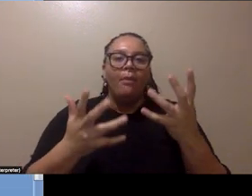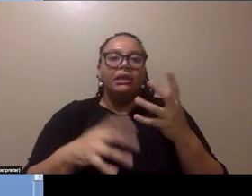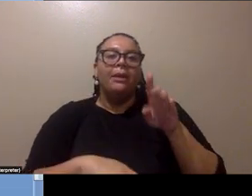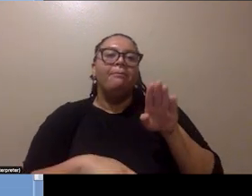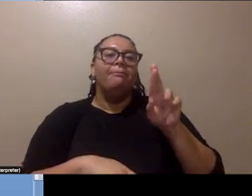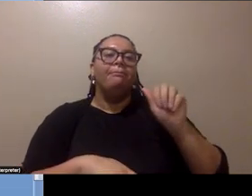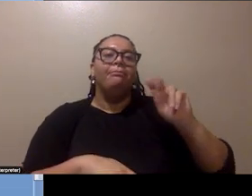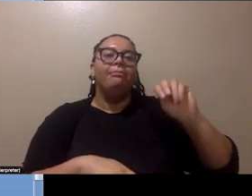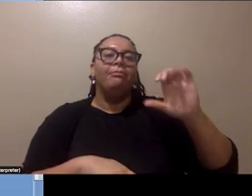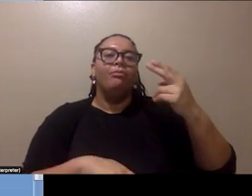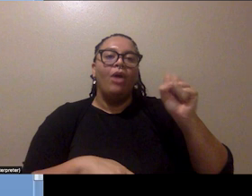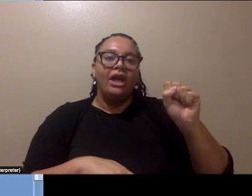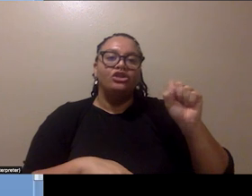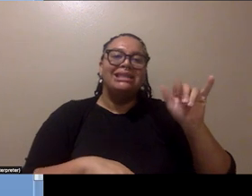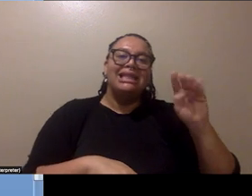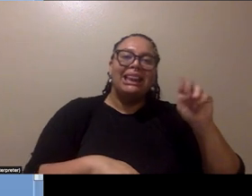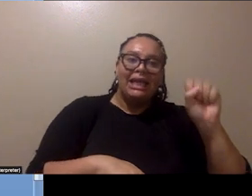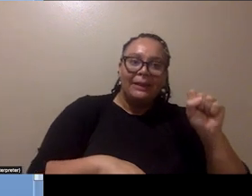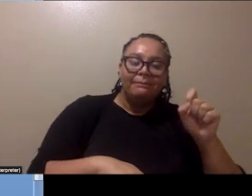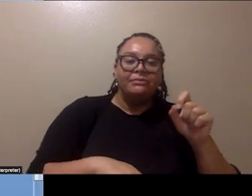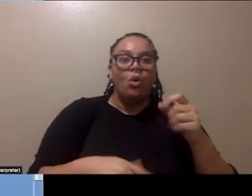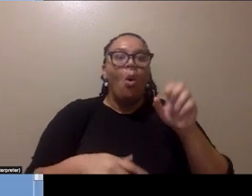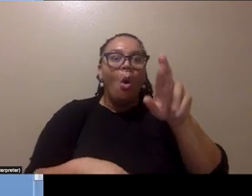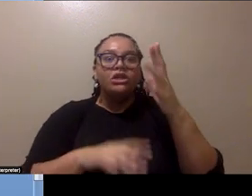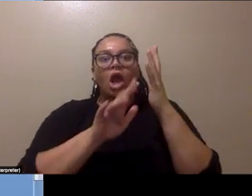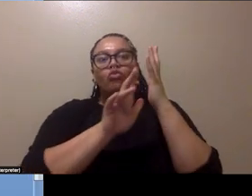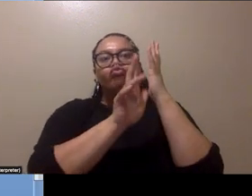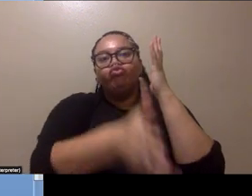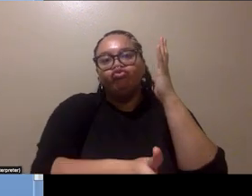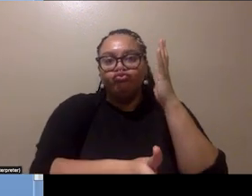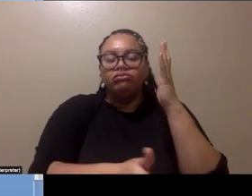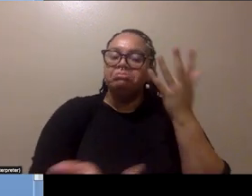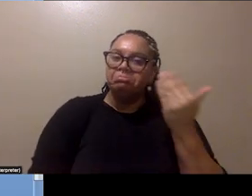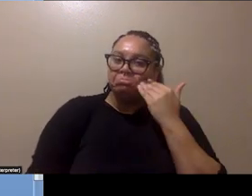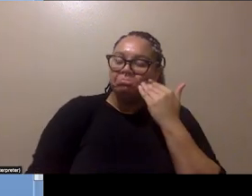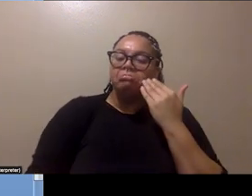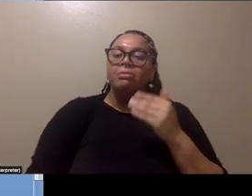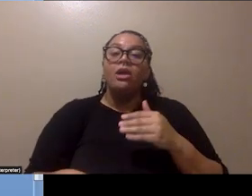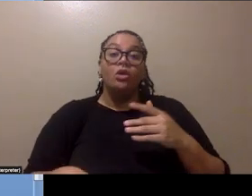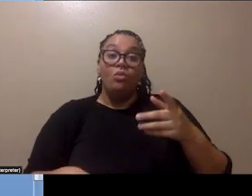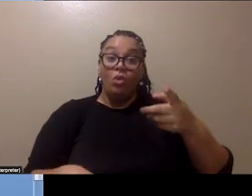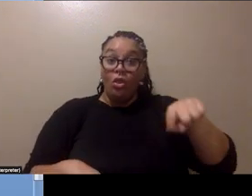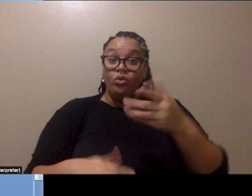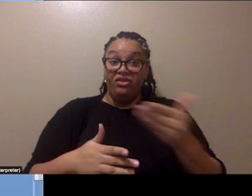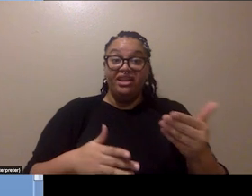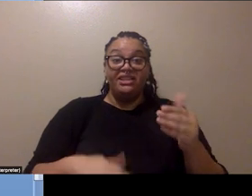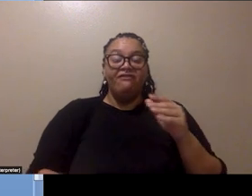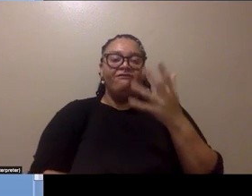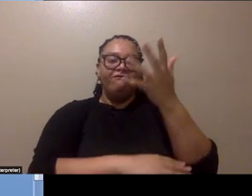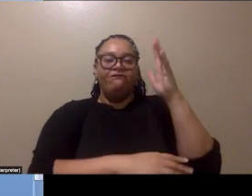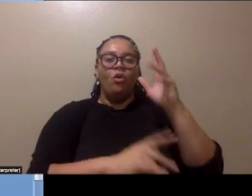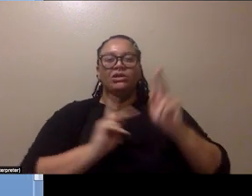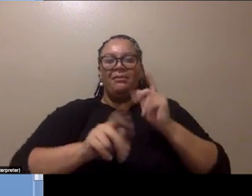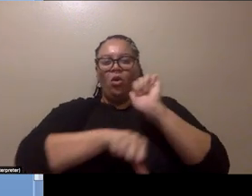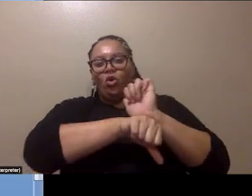How many branches and limbs does it have on it, or have those started to break off and slough away? And these are all characteristics that foresters